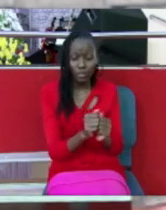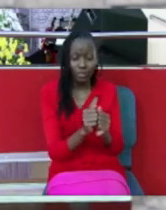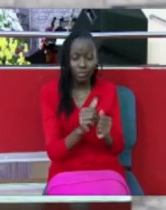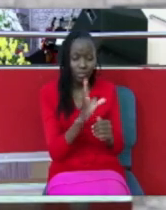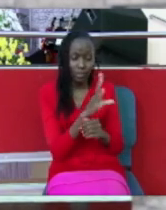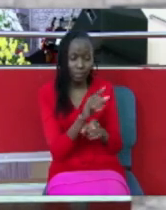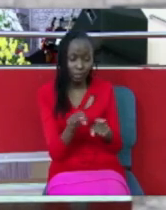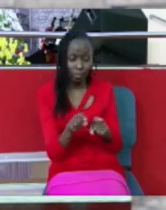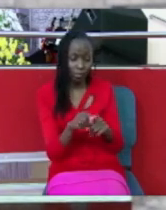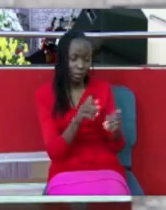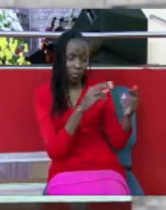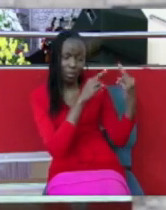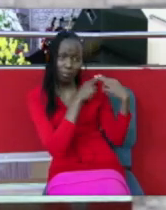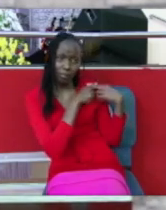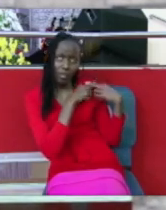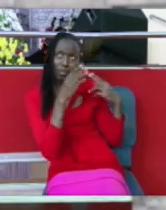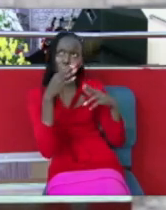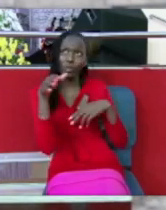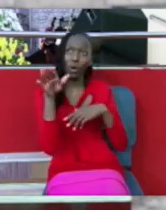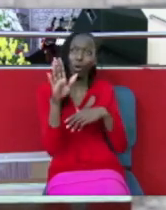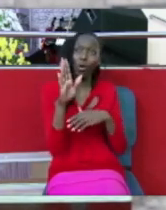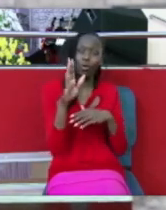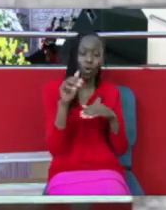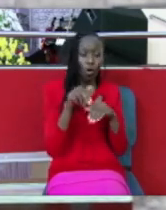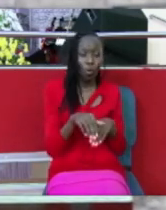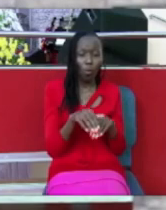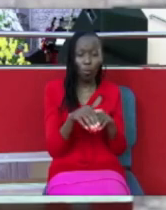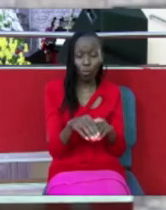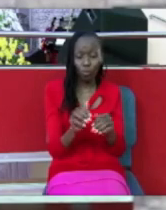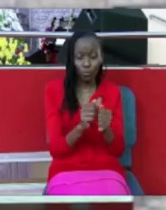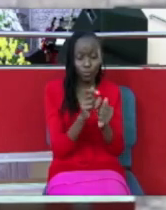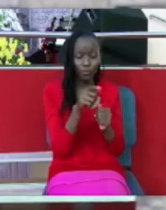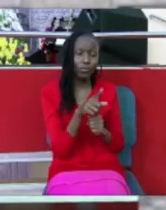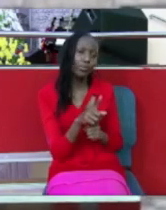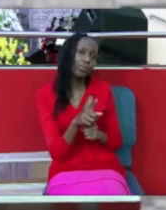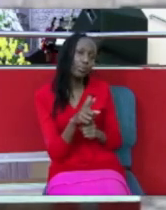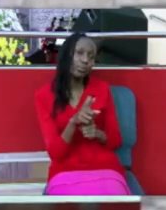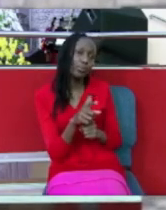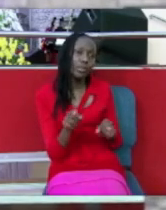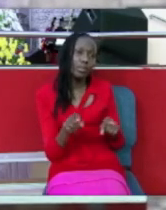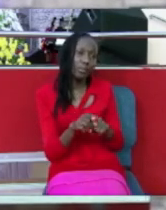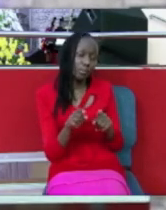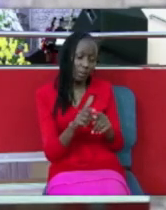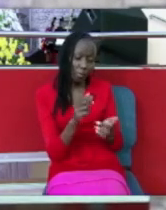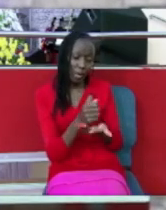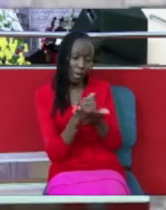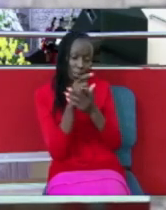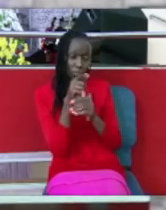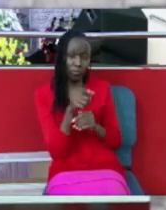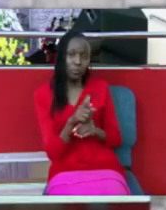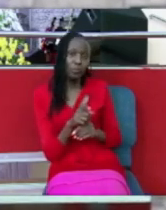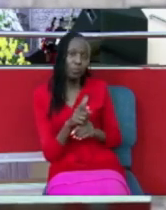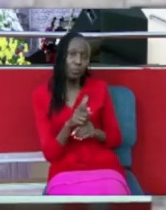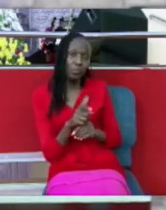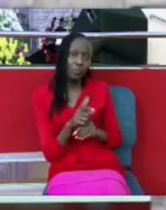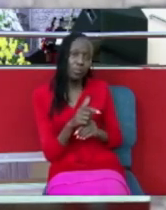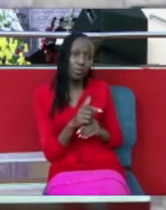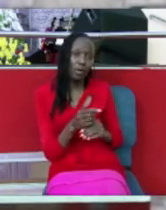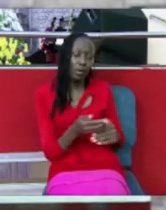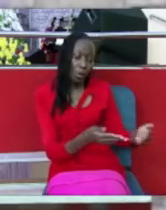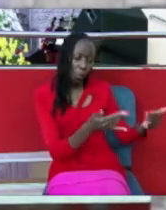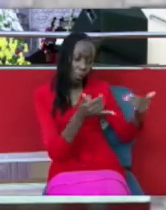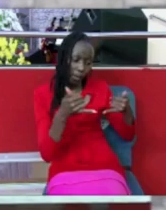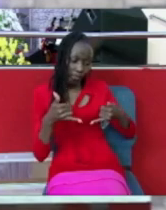to help you come up with an action plan. Na umtegemee Mungu akusaidie uje na jambo la kufanya. Invite the Holy Spirit